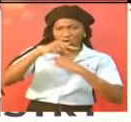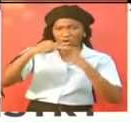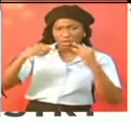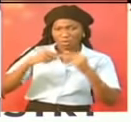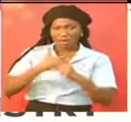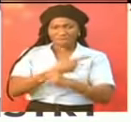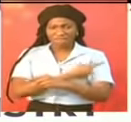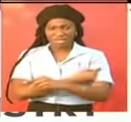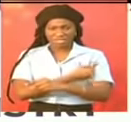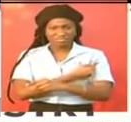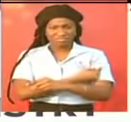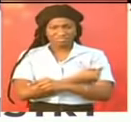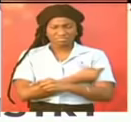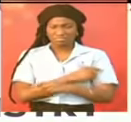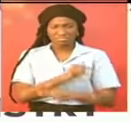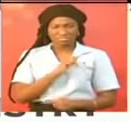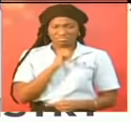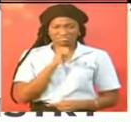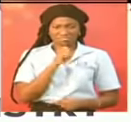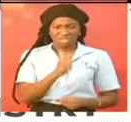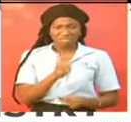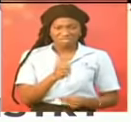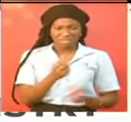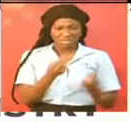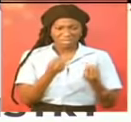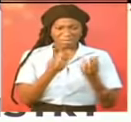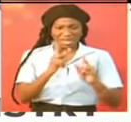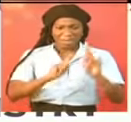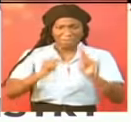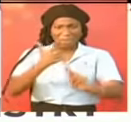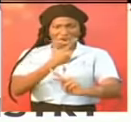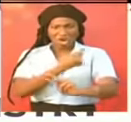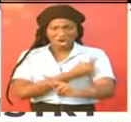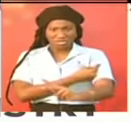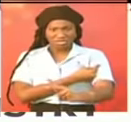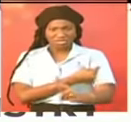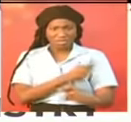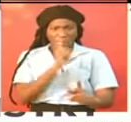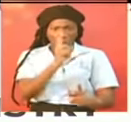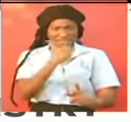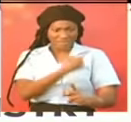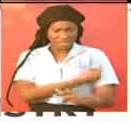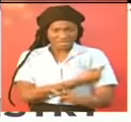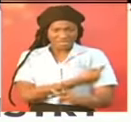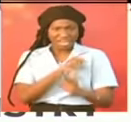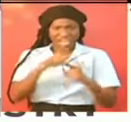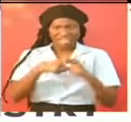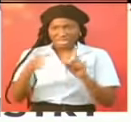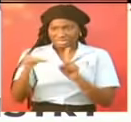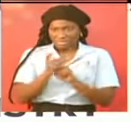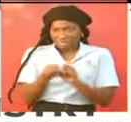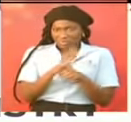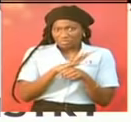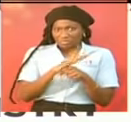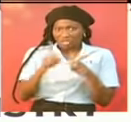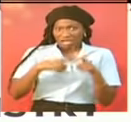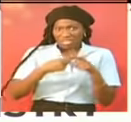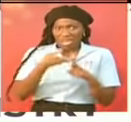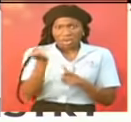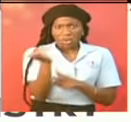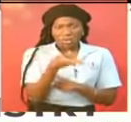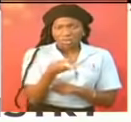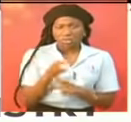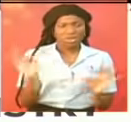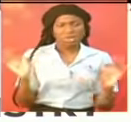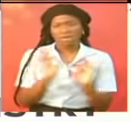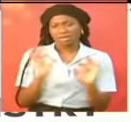cases where a vaccine was reported to have been on board or have been delivered in the